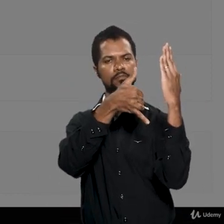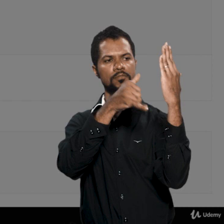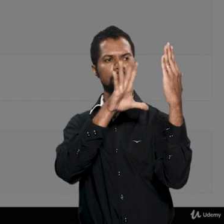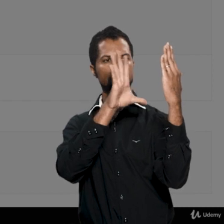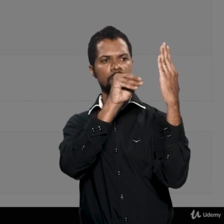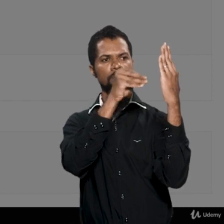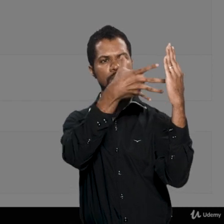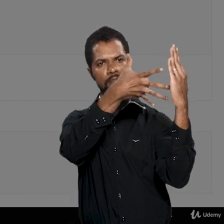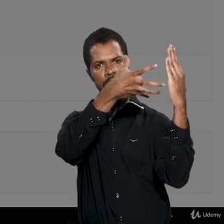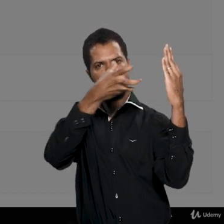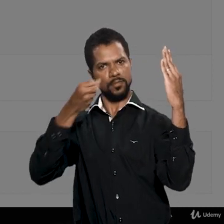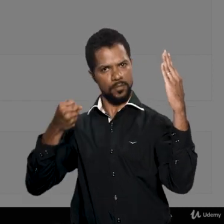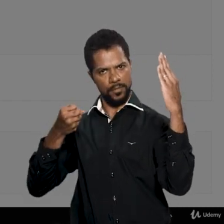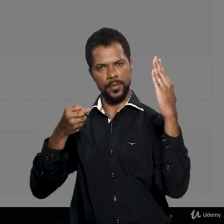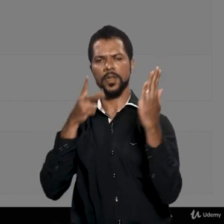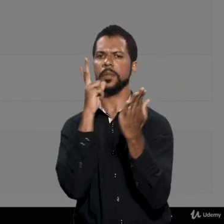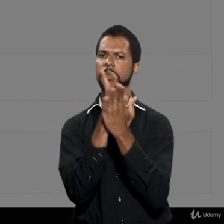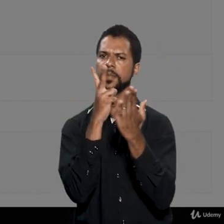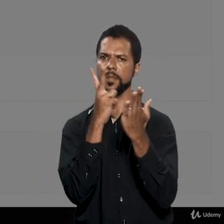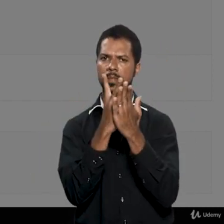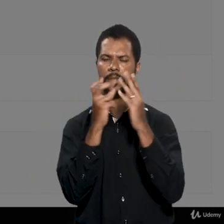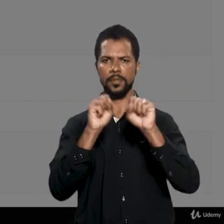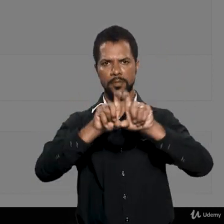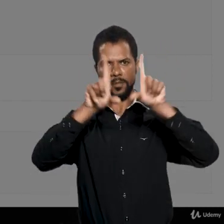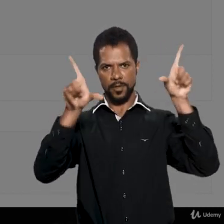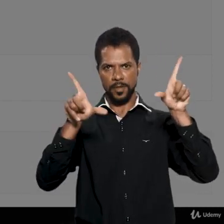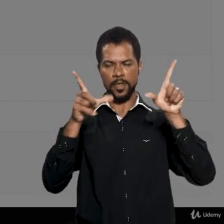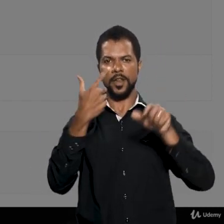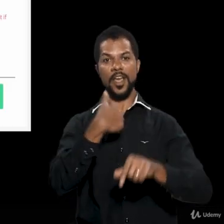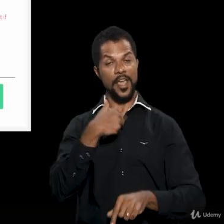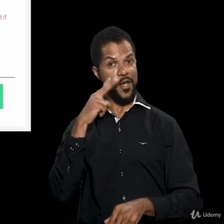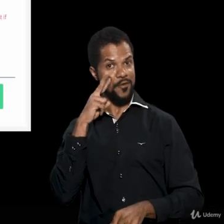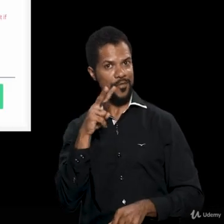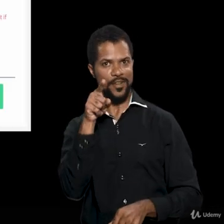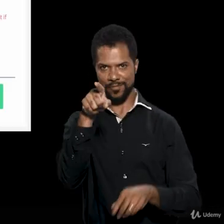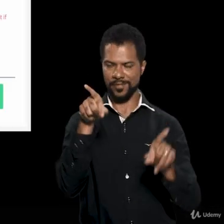I'm going to click on plus on my phone. I'm going to add here.